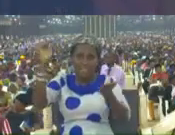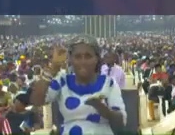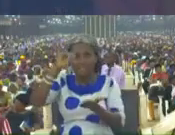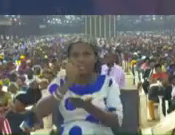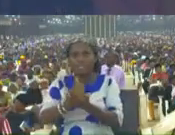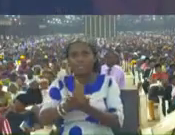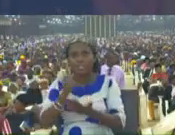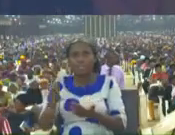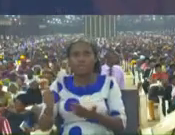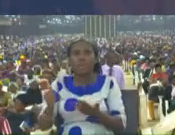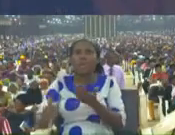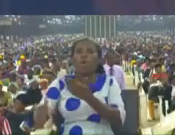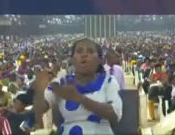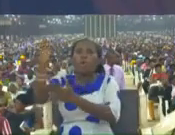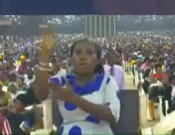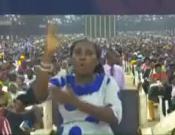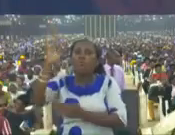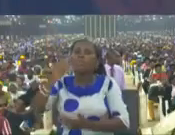God is calling,